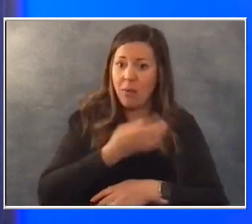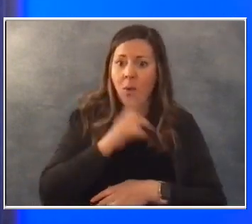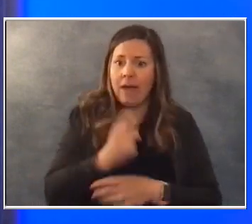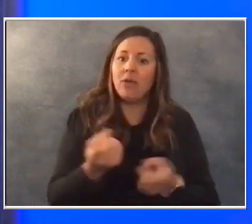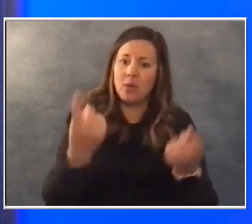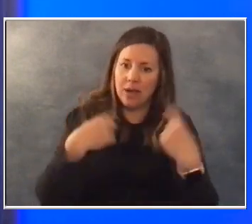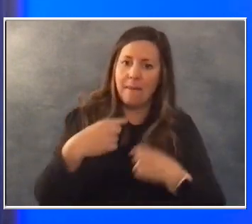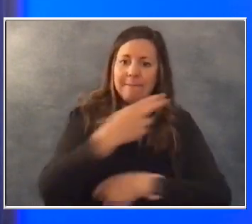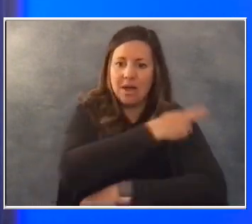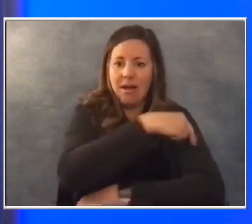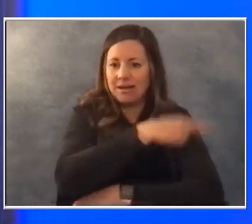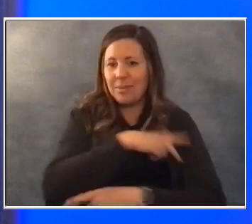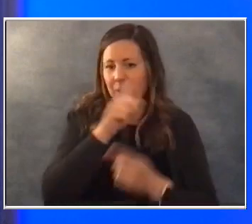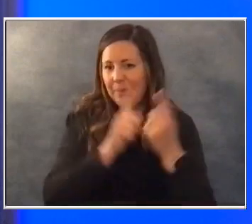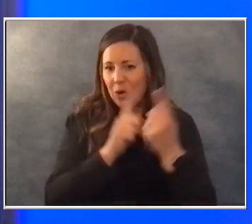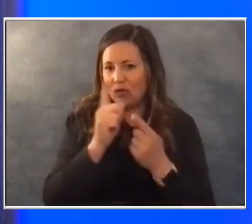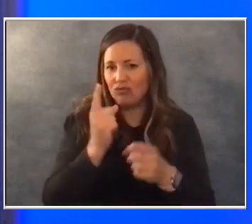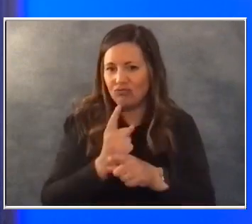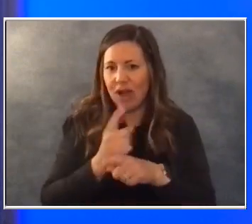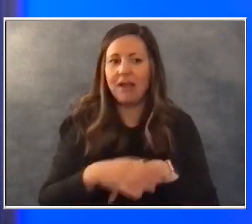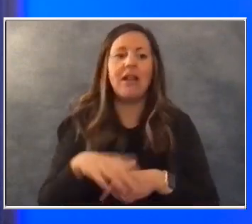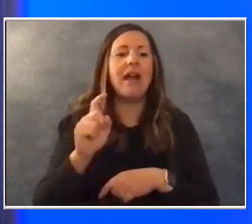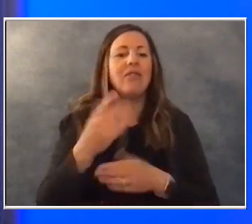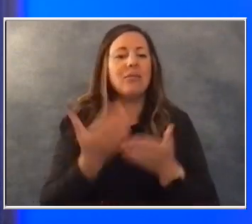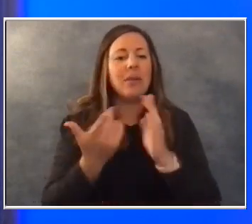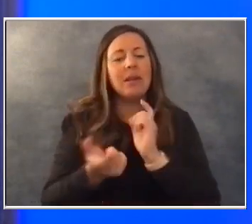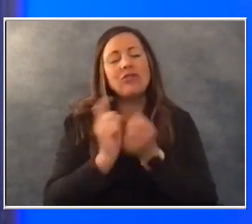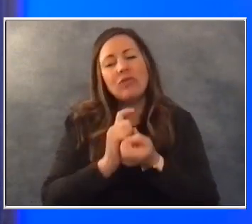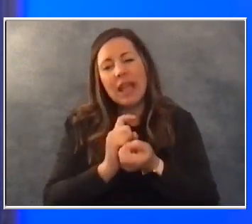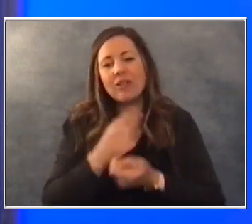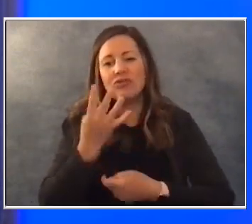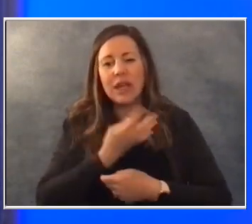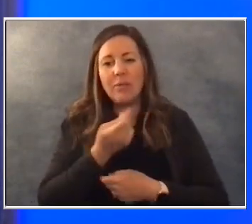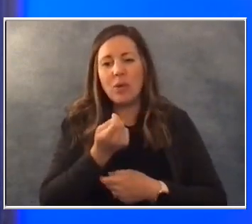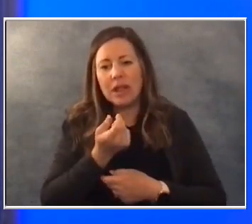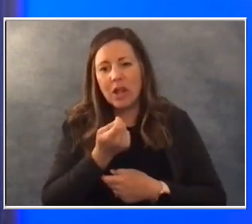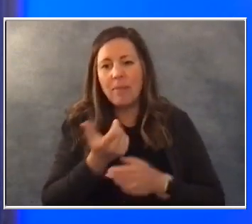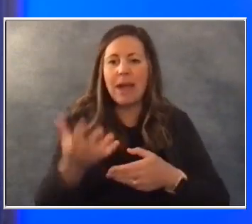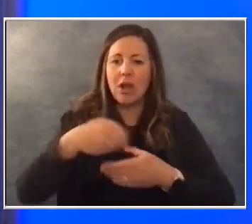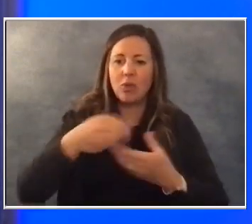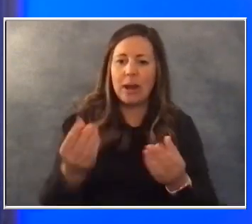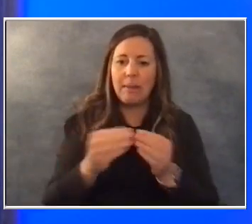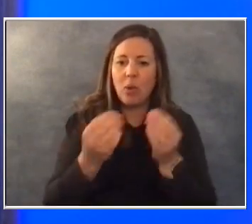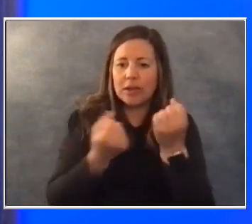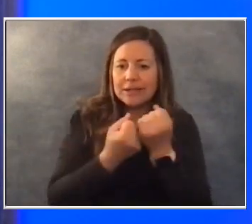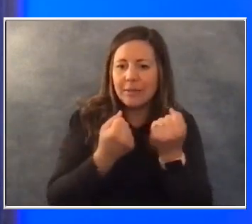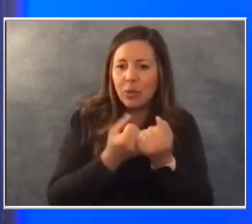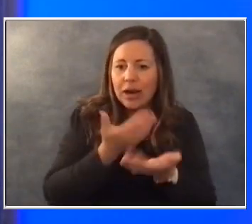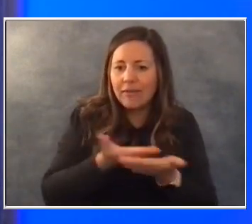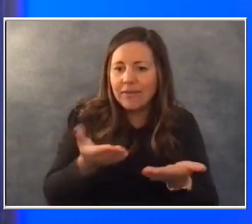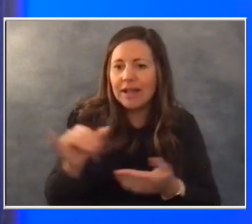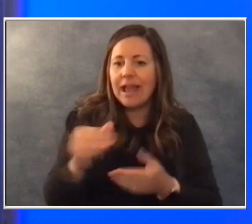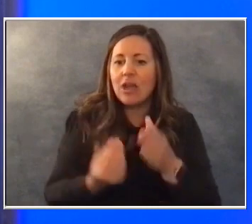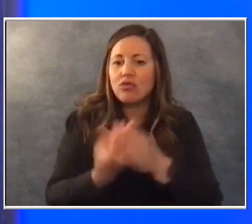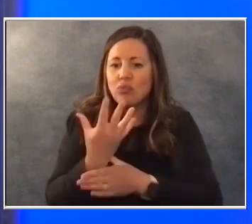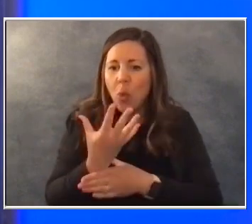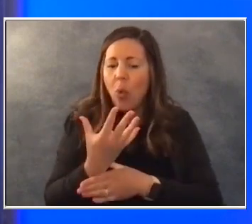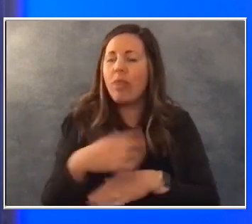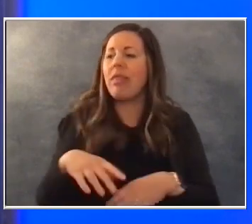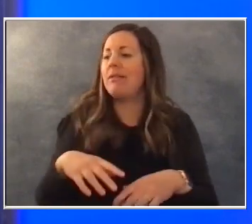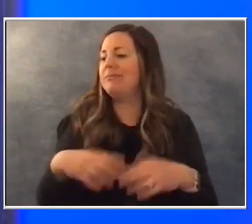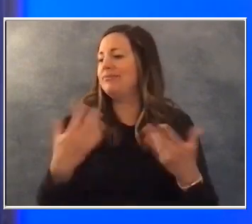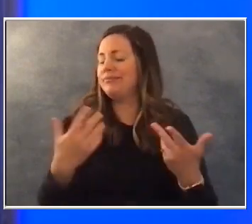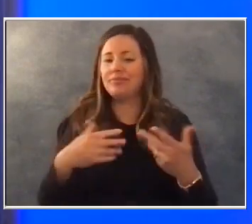We had to modify their chemotherapy a little bit, including more supportive care, such as growth factors, such that their counts don't go